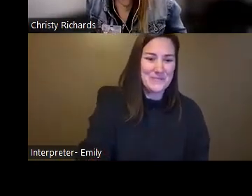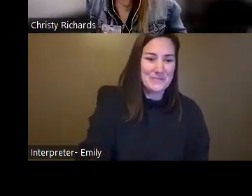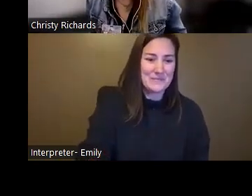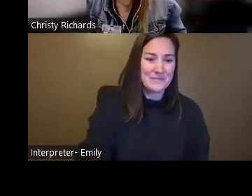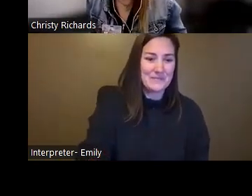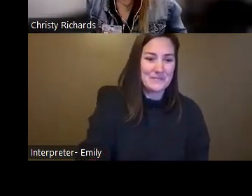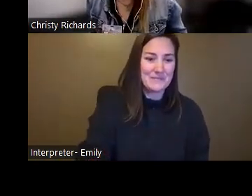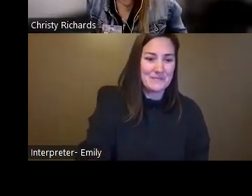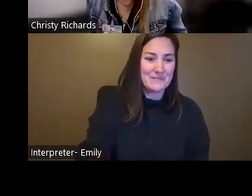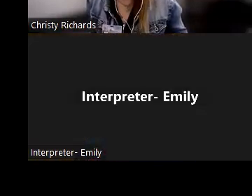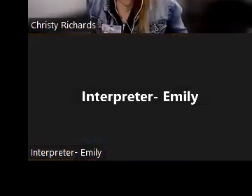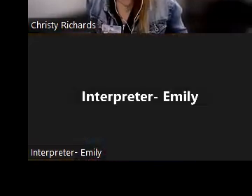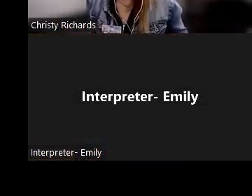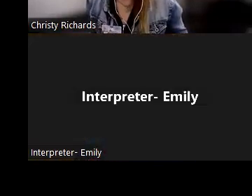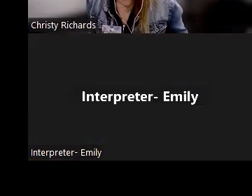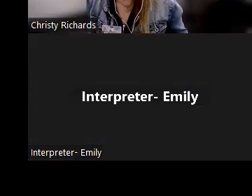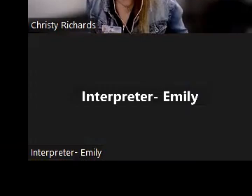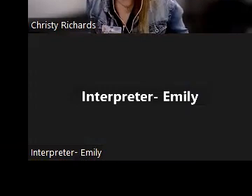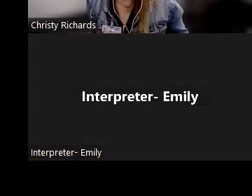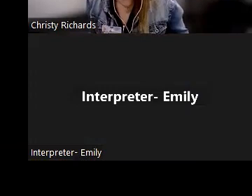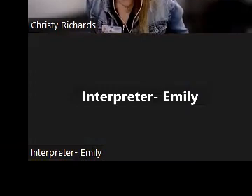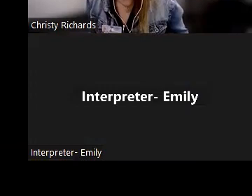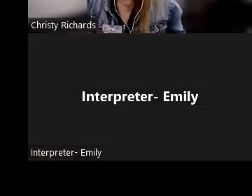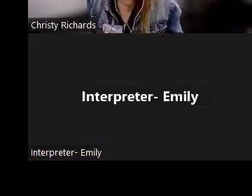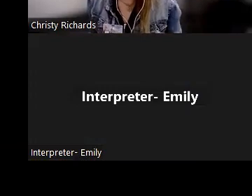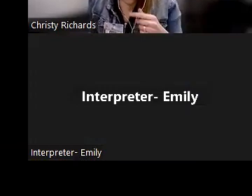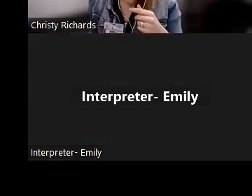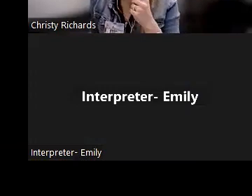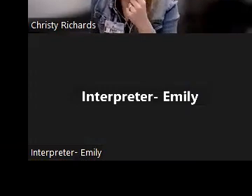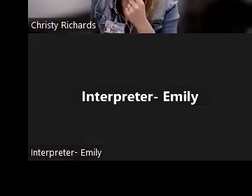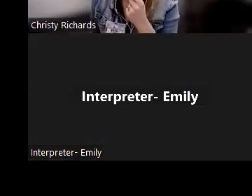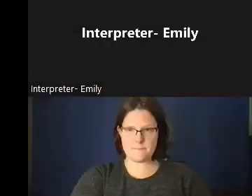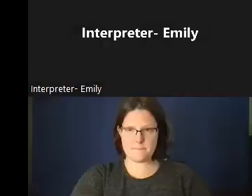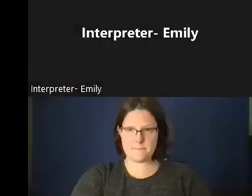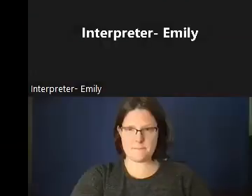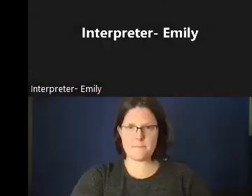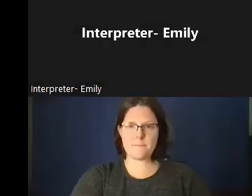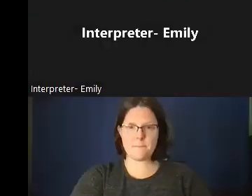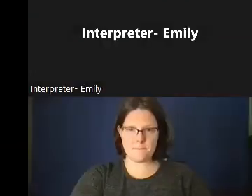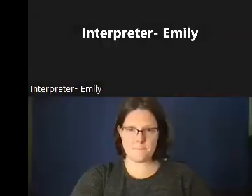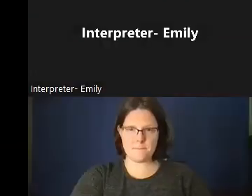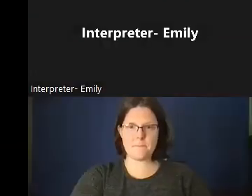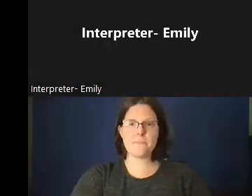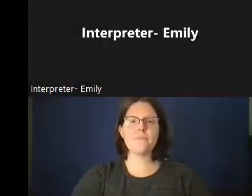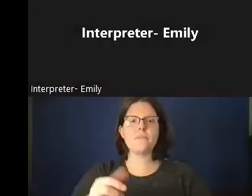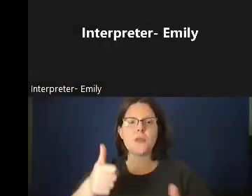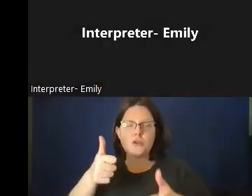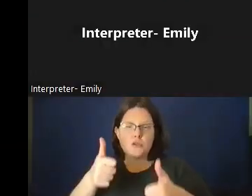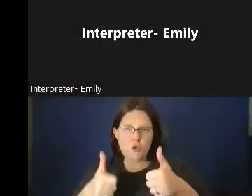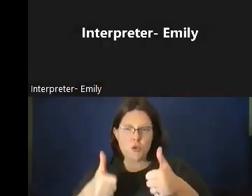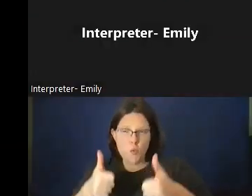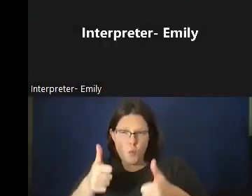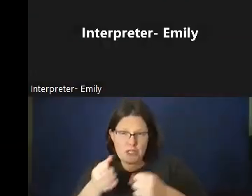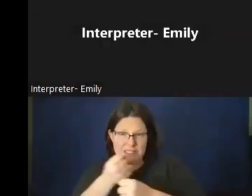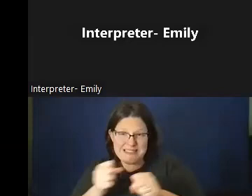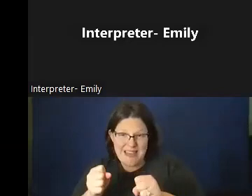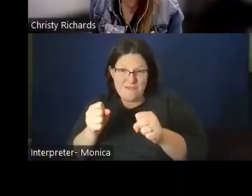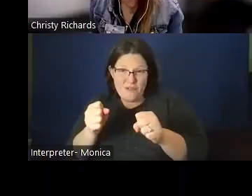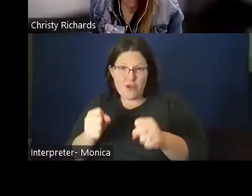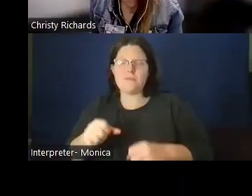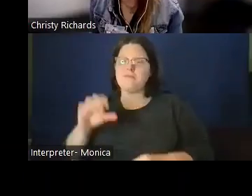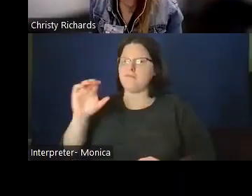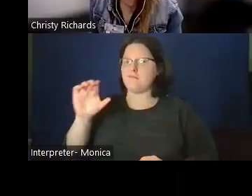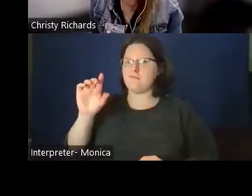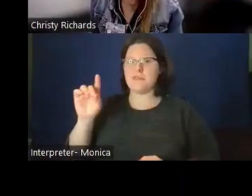Which is safer? Vapes or cigarettes, right? I think that might have been in the question. The CDC says that there is no